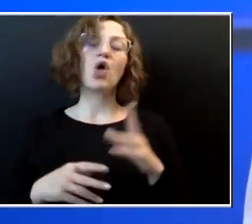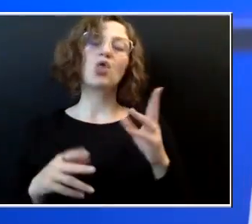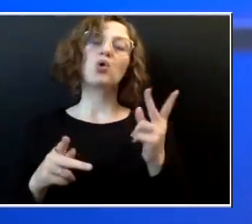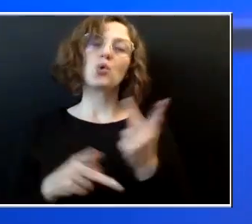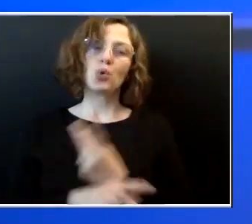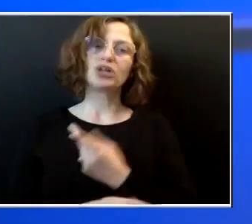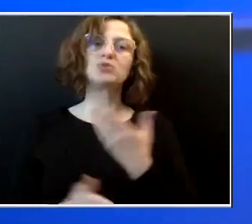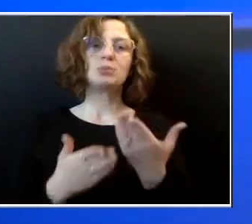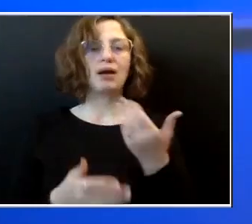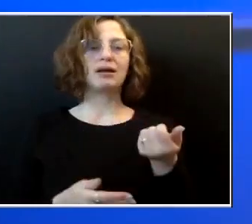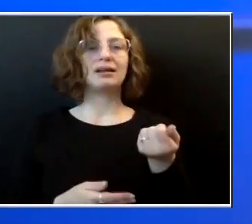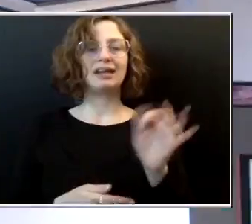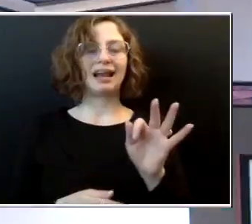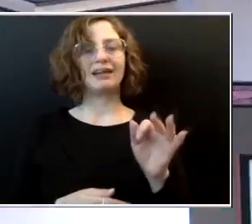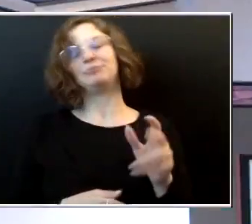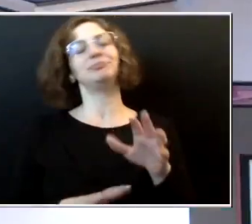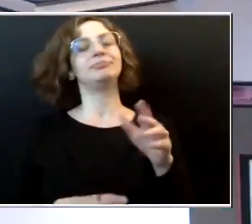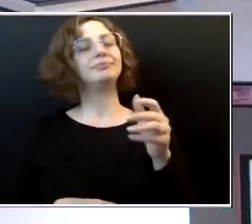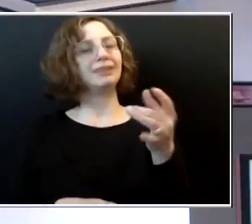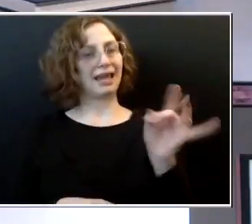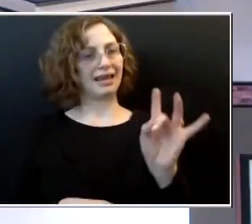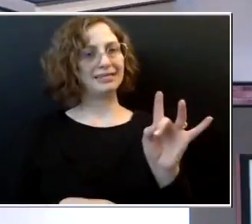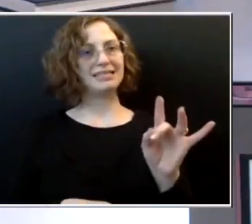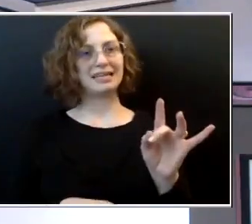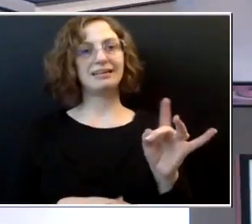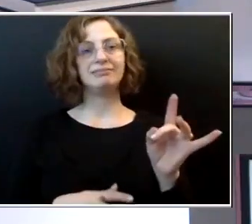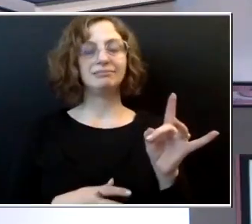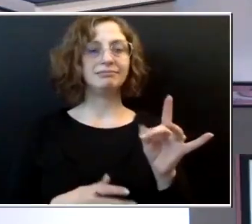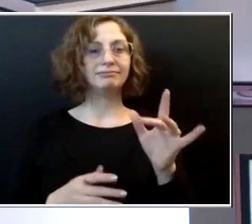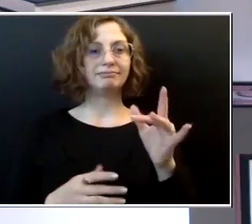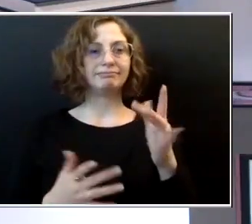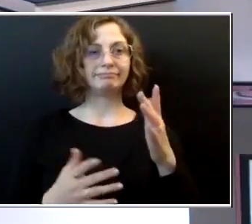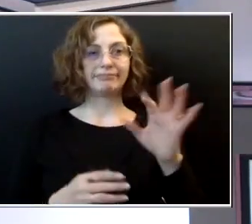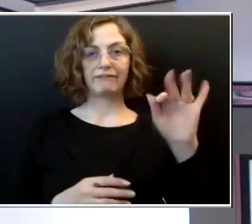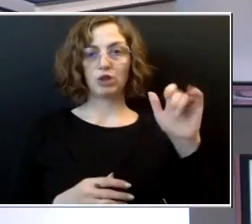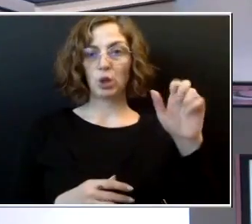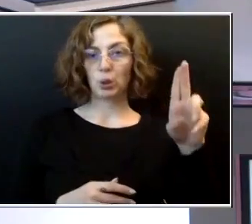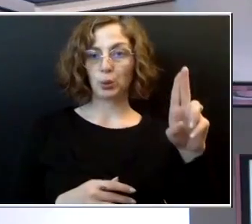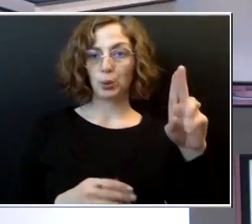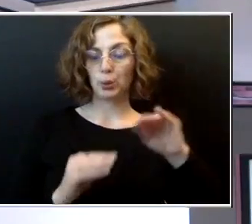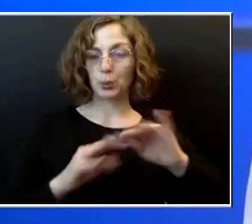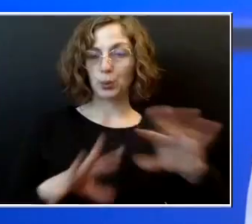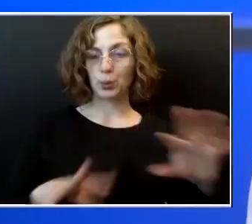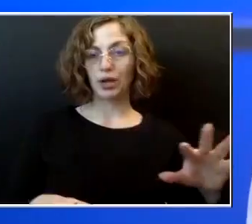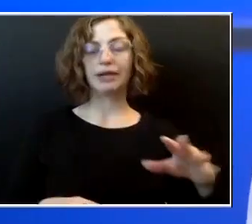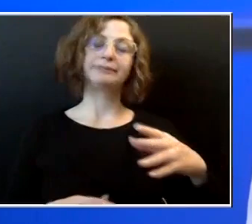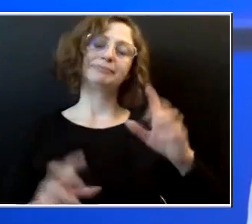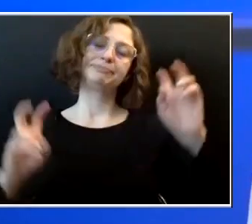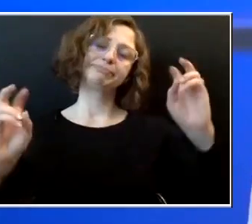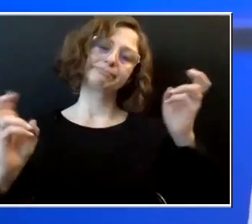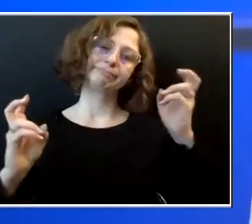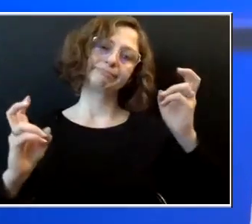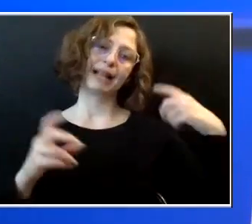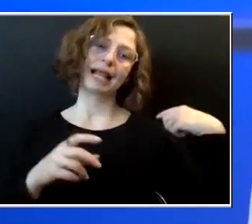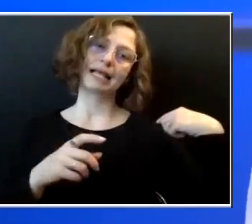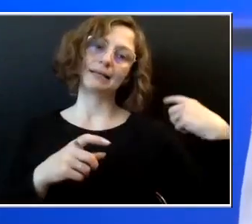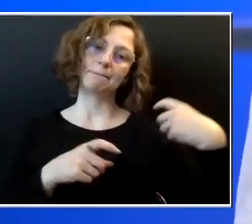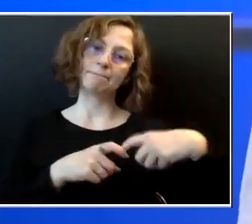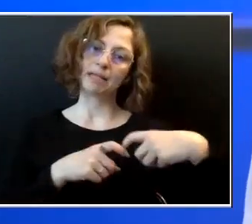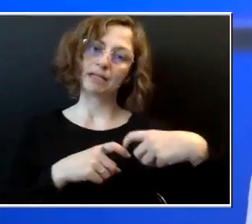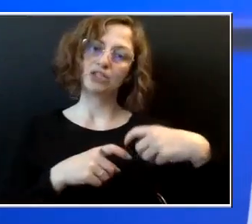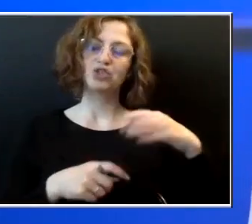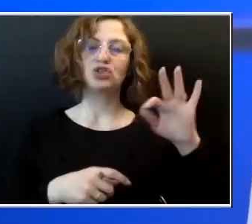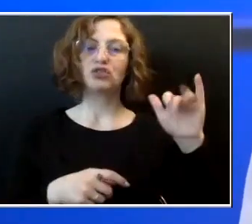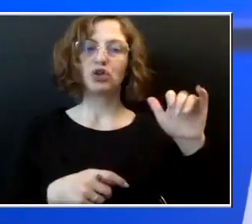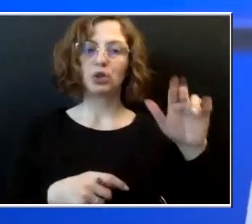some people might call it the Kansas flu. It may have started, there's a good theory it started in Kansas. The Spanish flu, of course, the Spanish called it